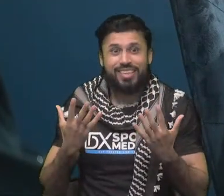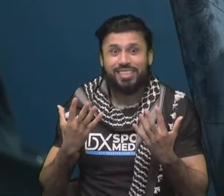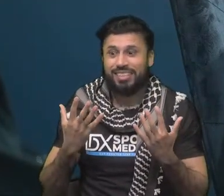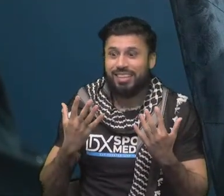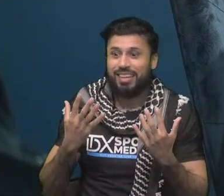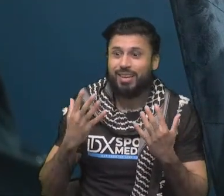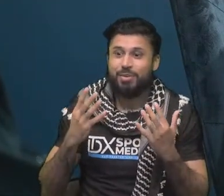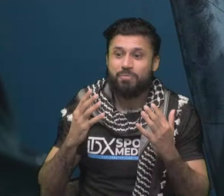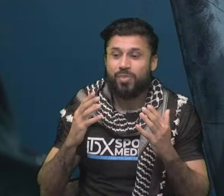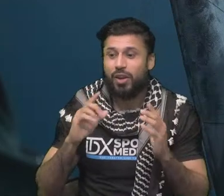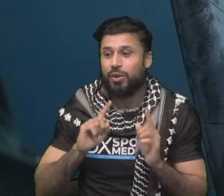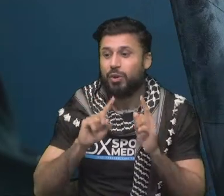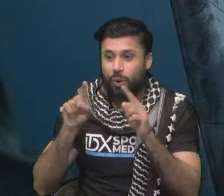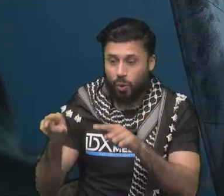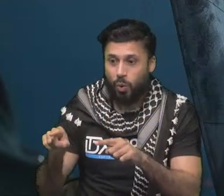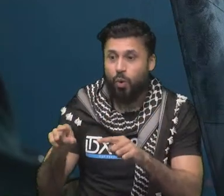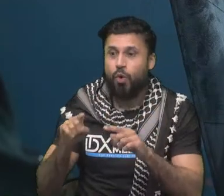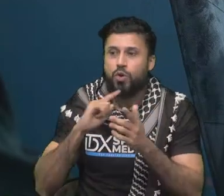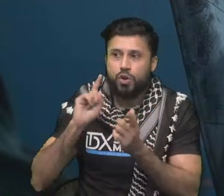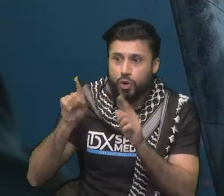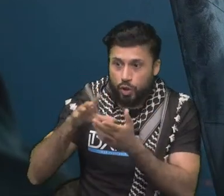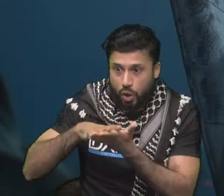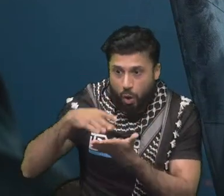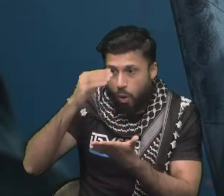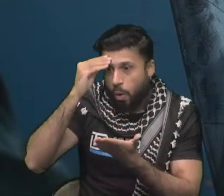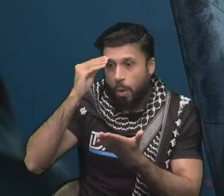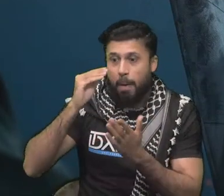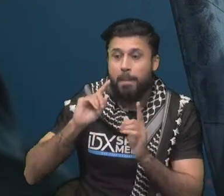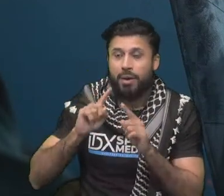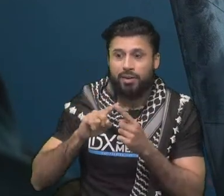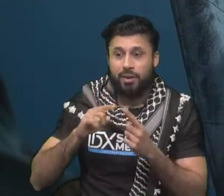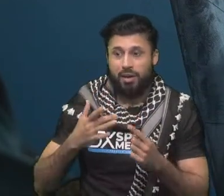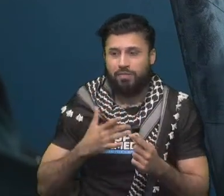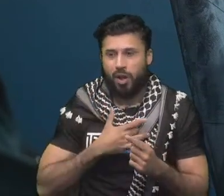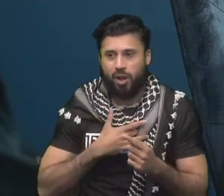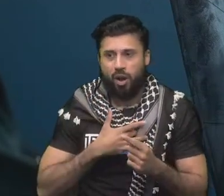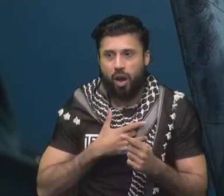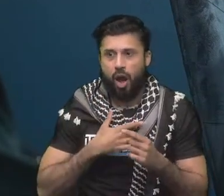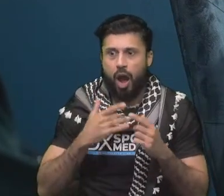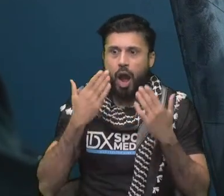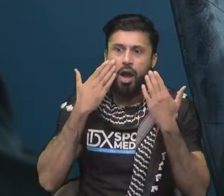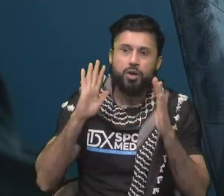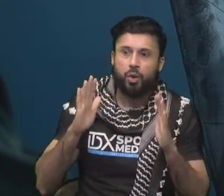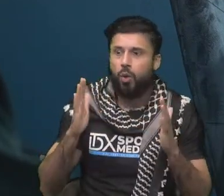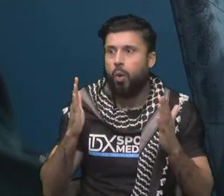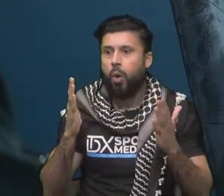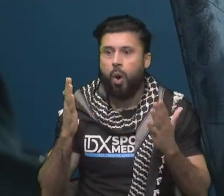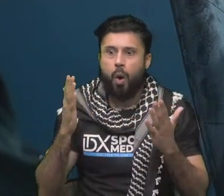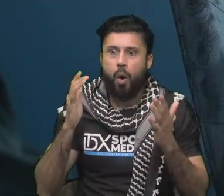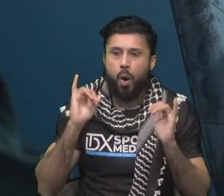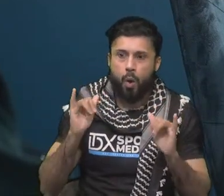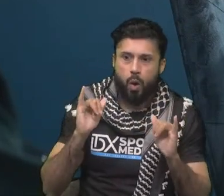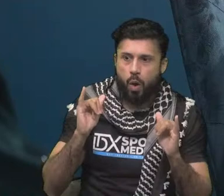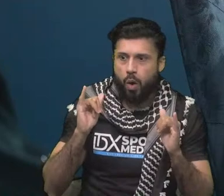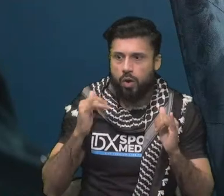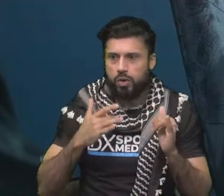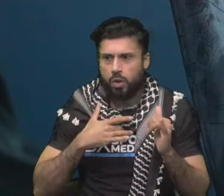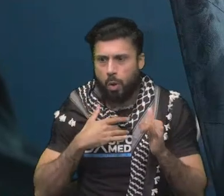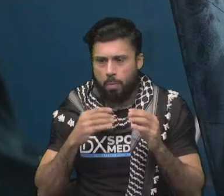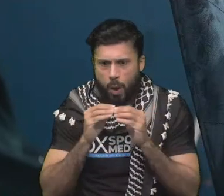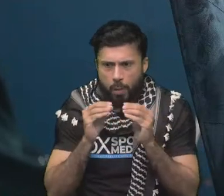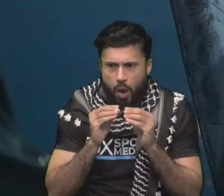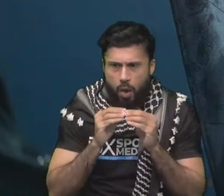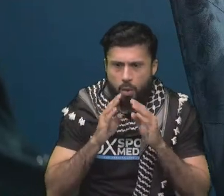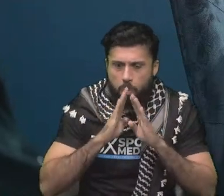know. Because there is more to it than what you guys are talking about. Like, he knows more than they do. That's why they become actually quiet.